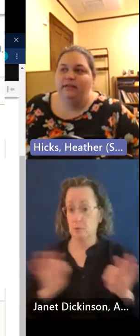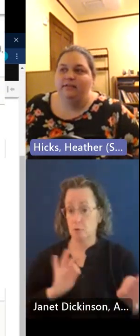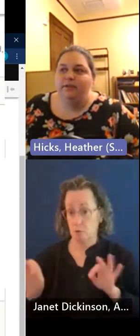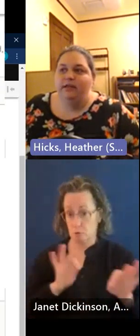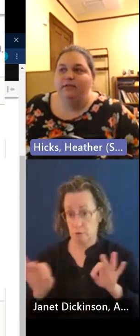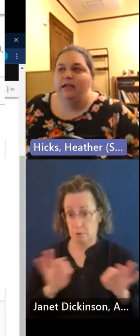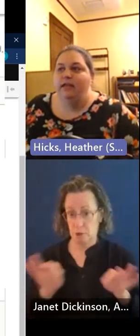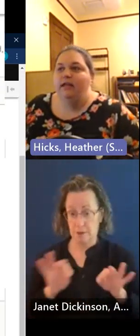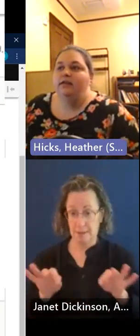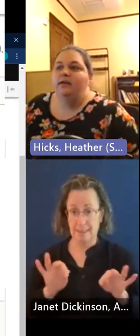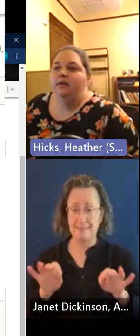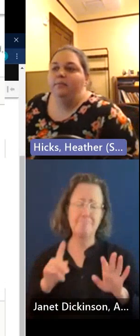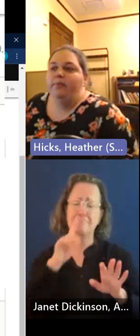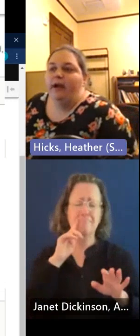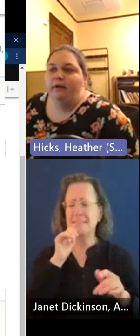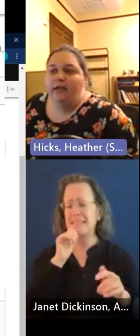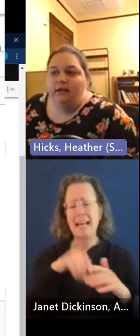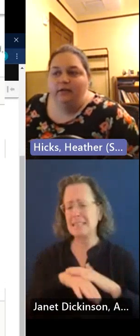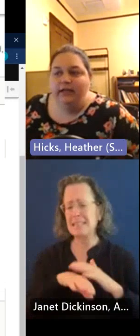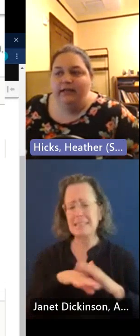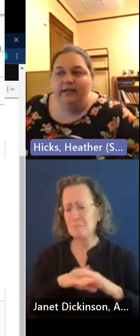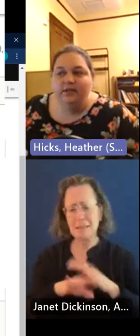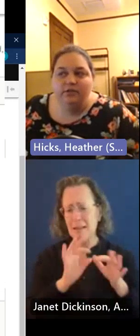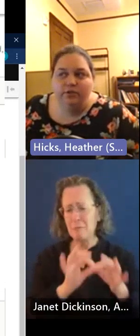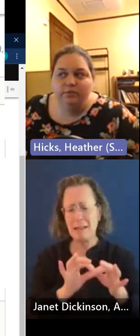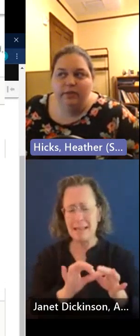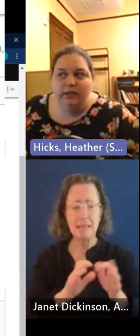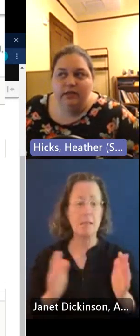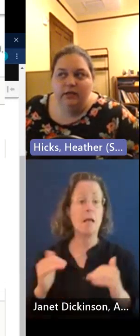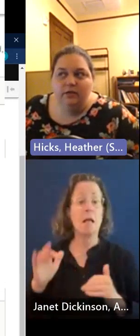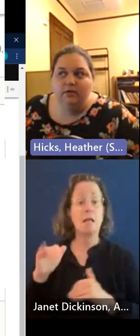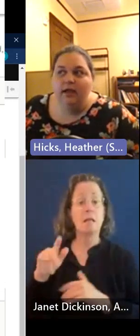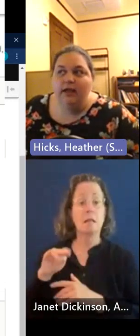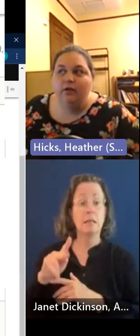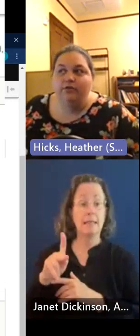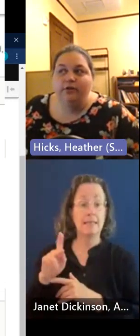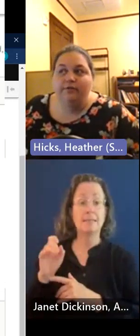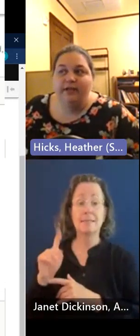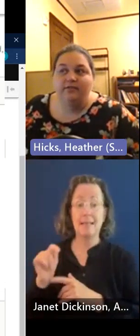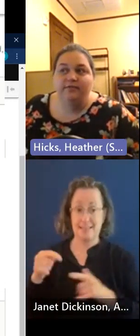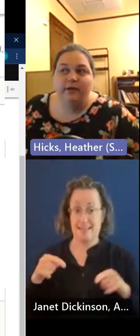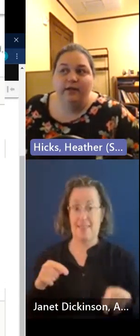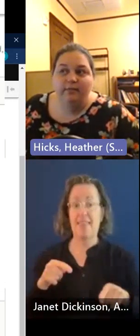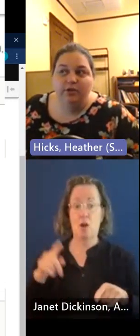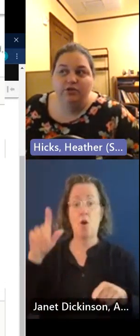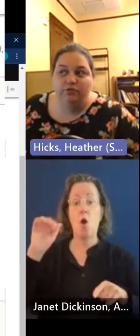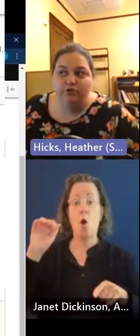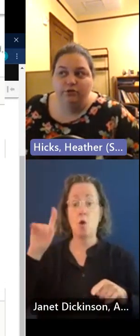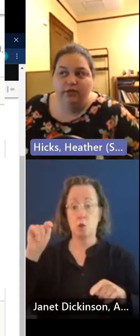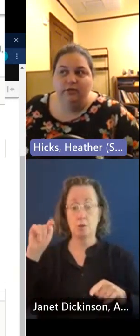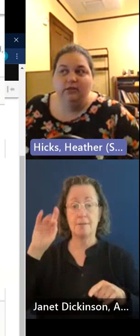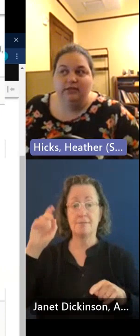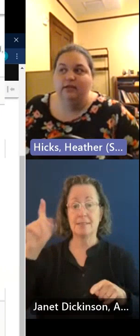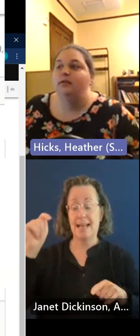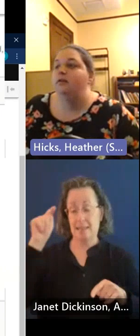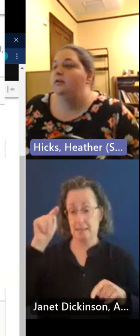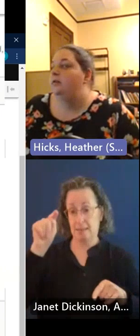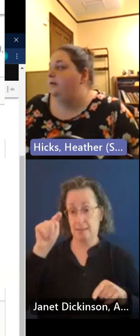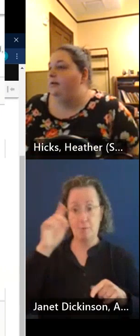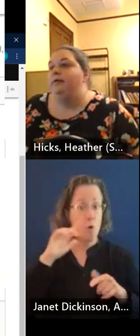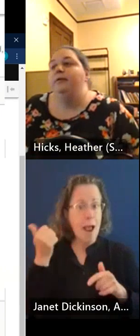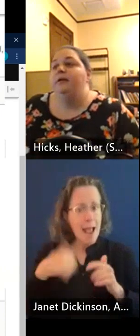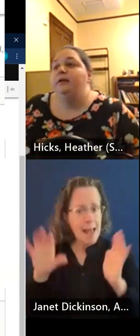not really accessibility related. But right here, link text should be here, and alternative text for any image should be listed.